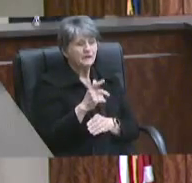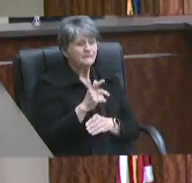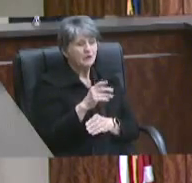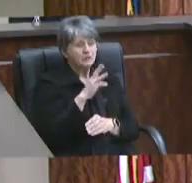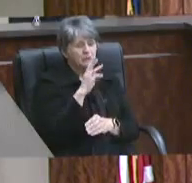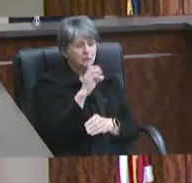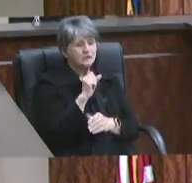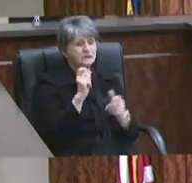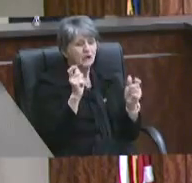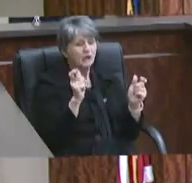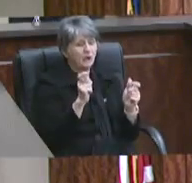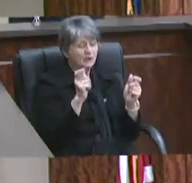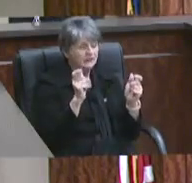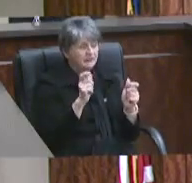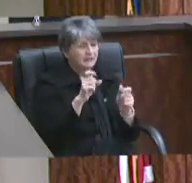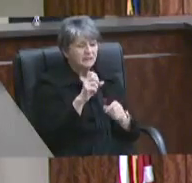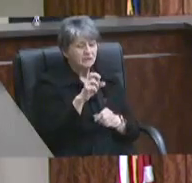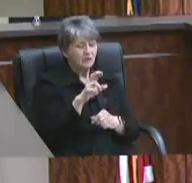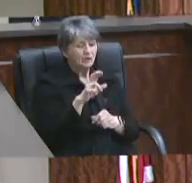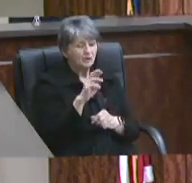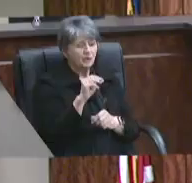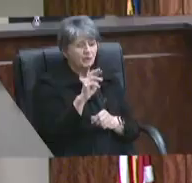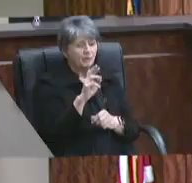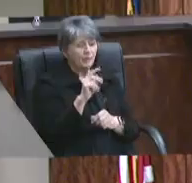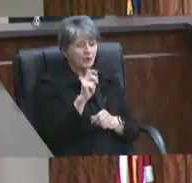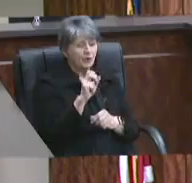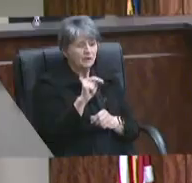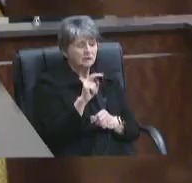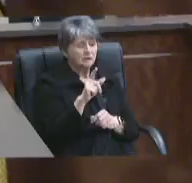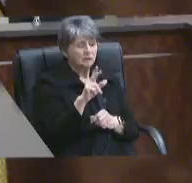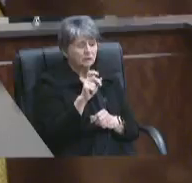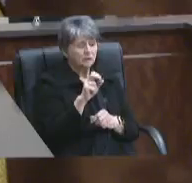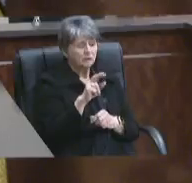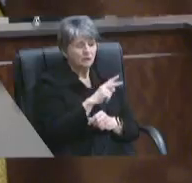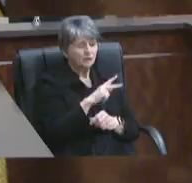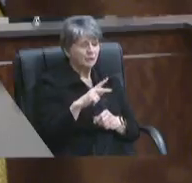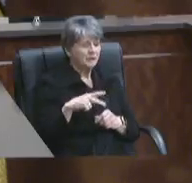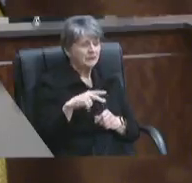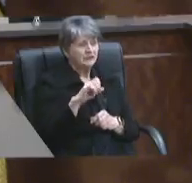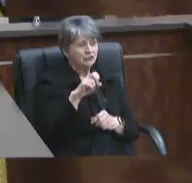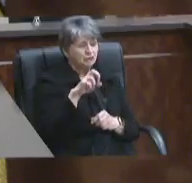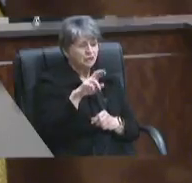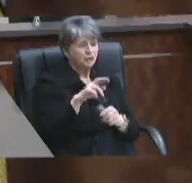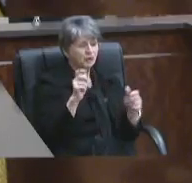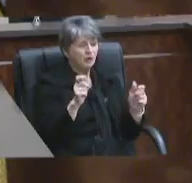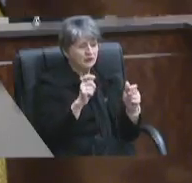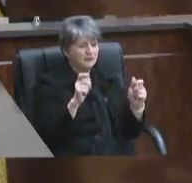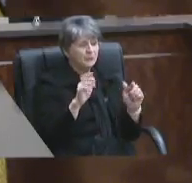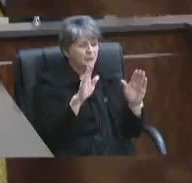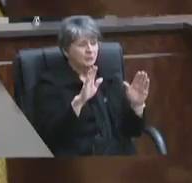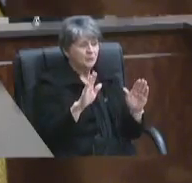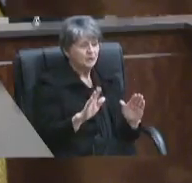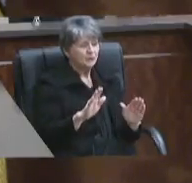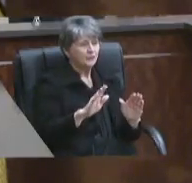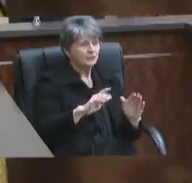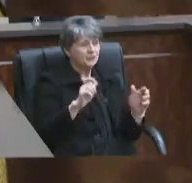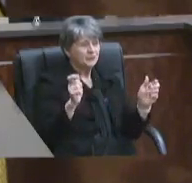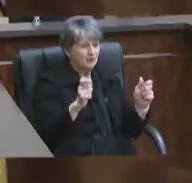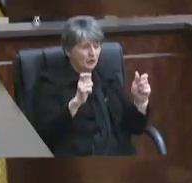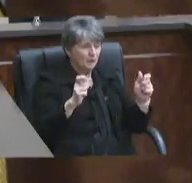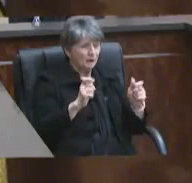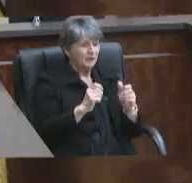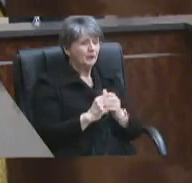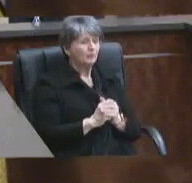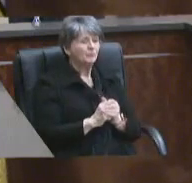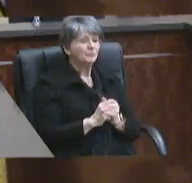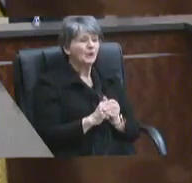was a holiday, Dr. Martin Luther King Jr. holiday. It was a absolute great ceremony.